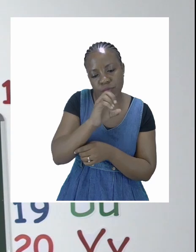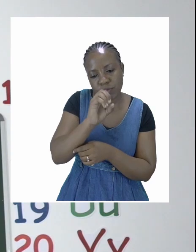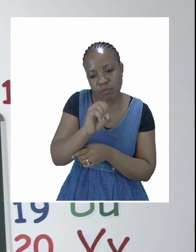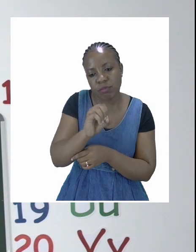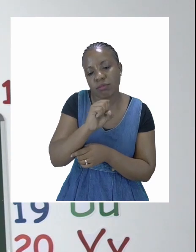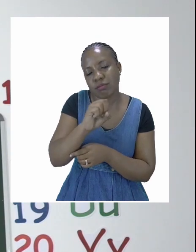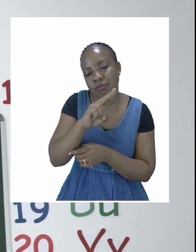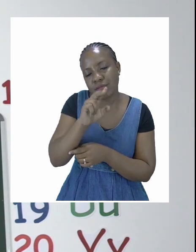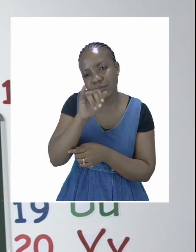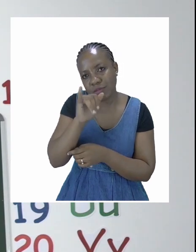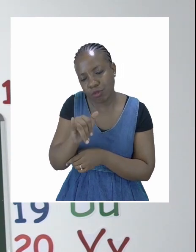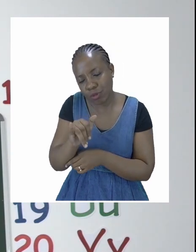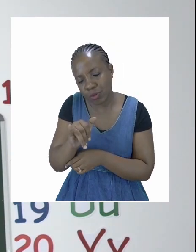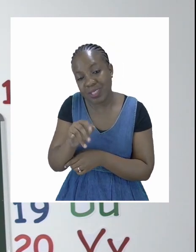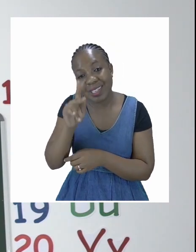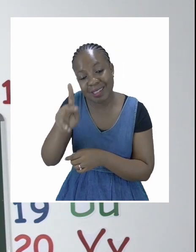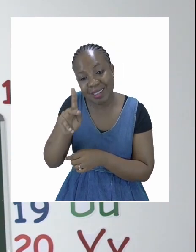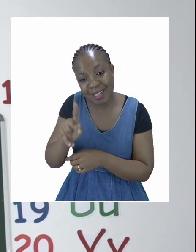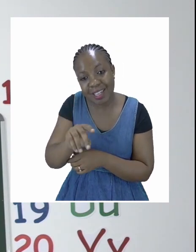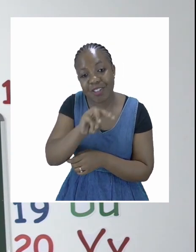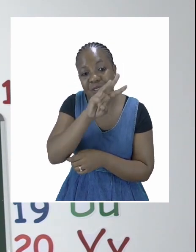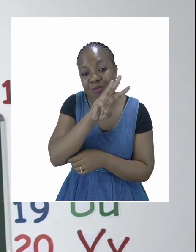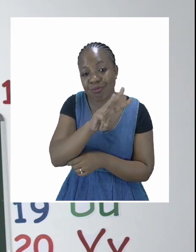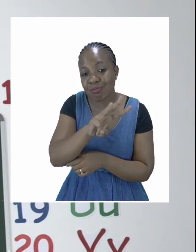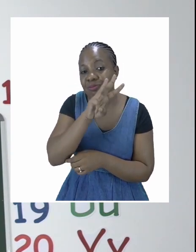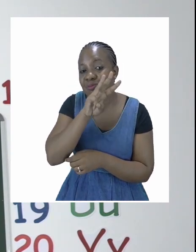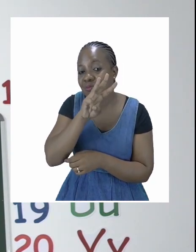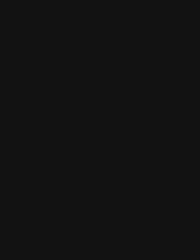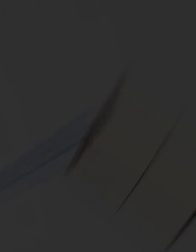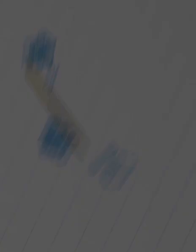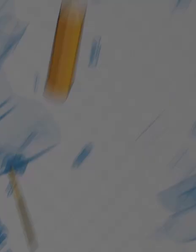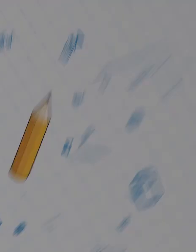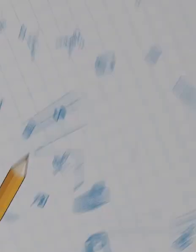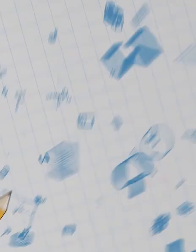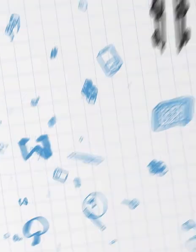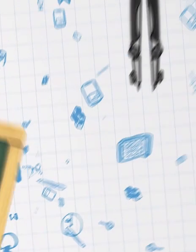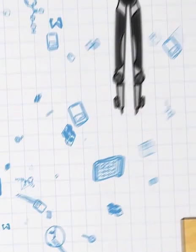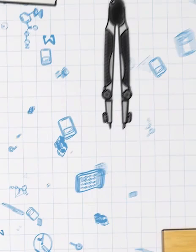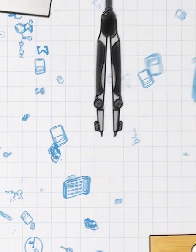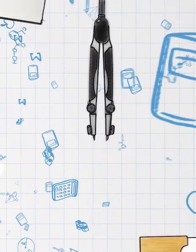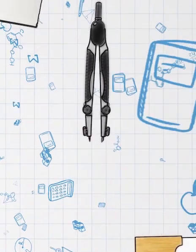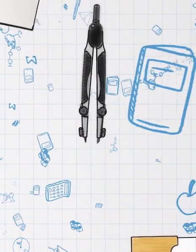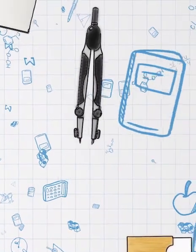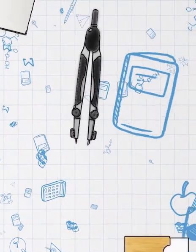our website, Zoshi Online.